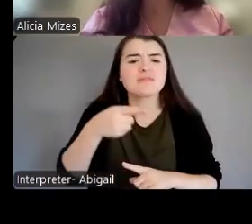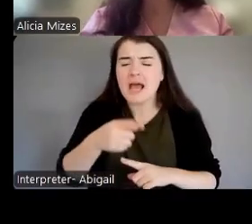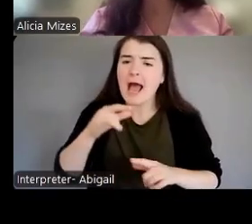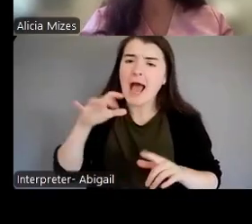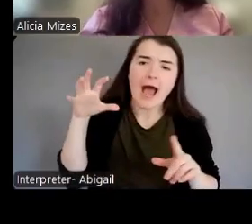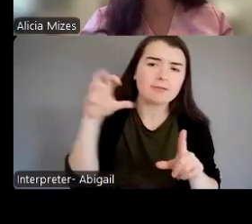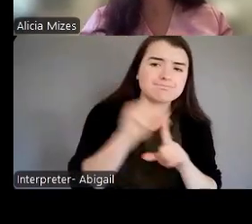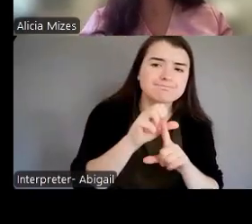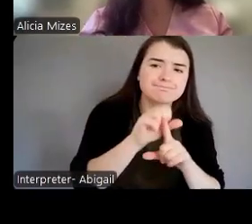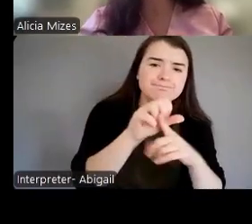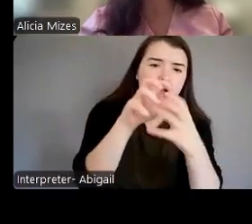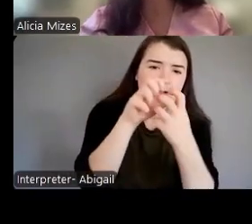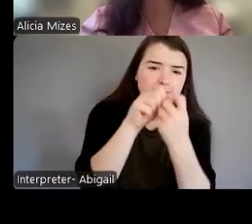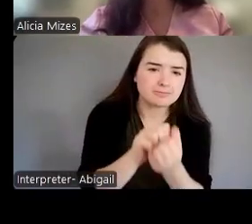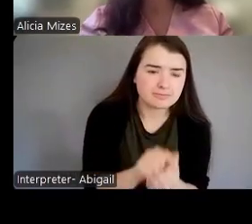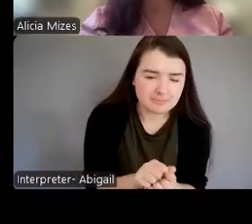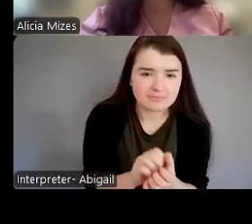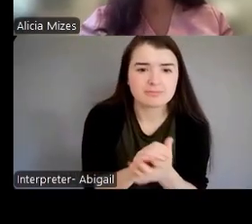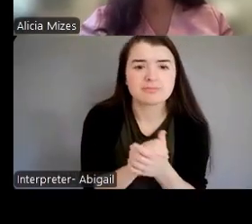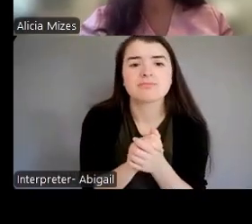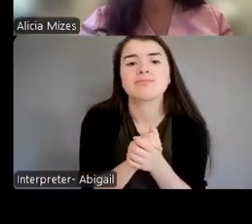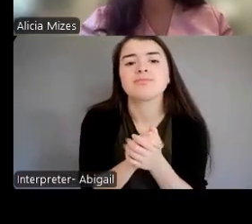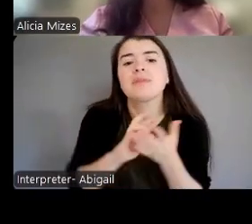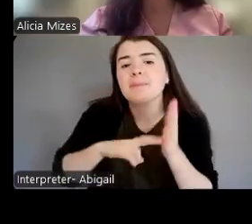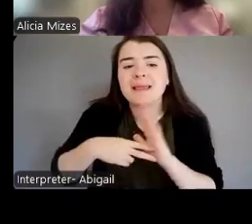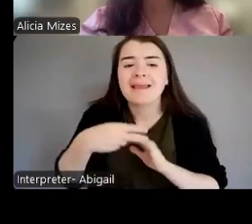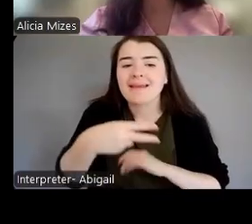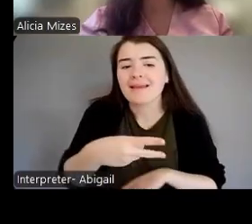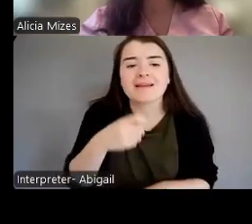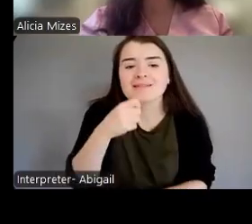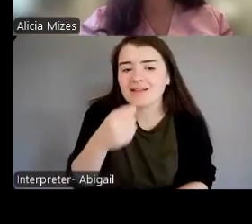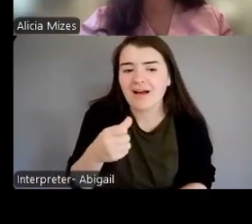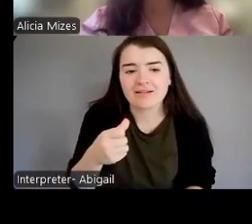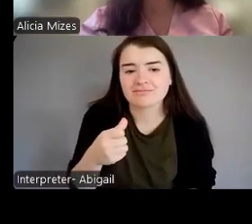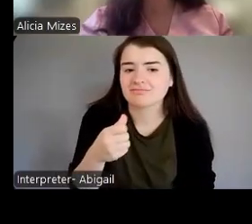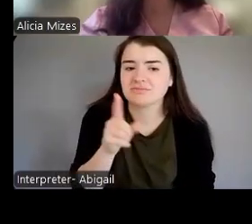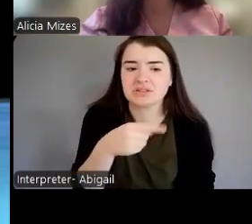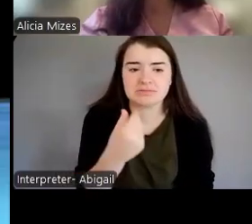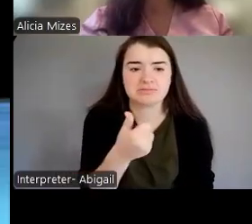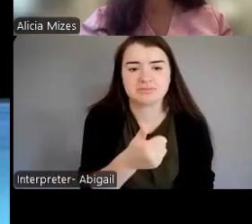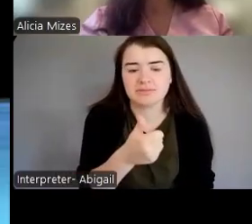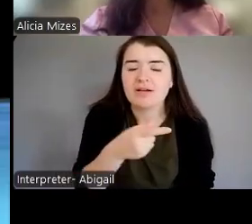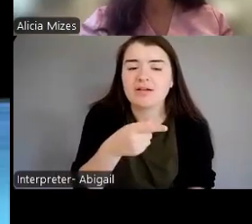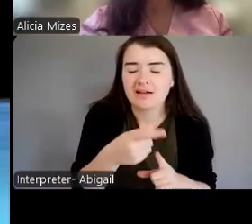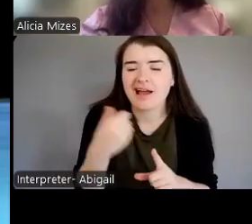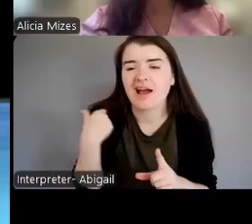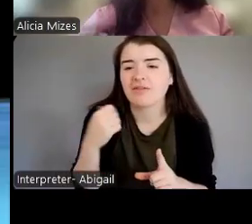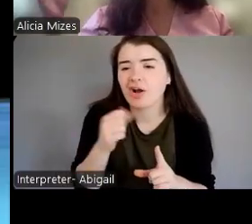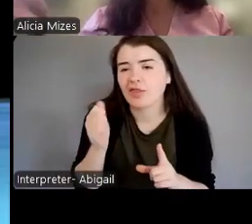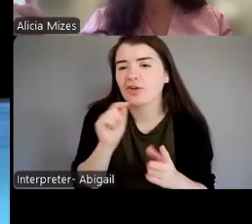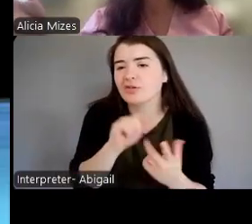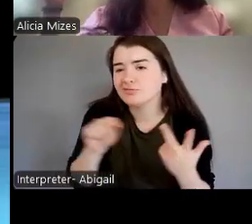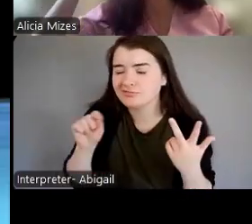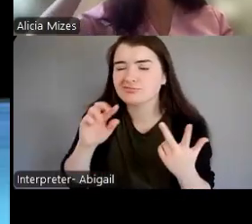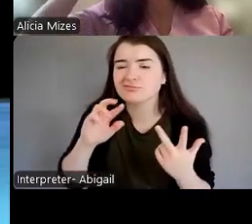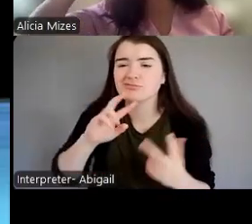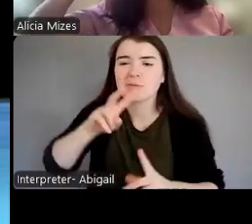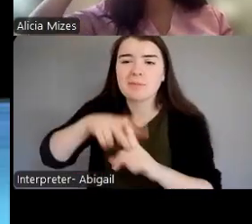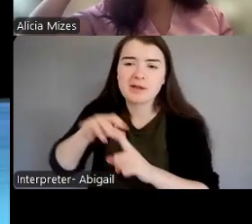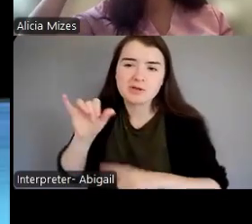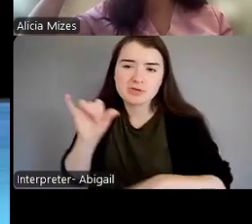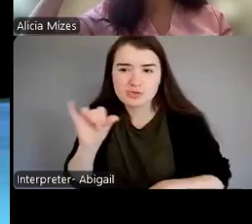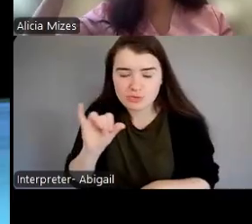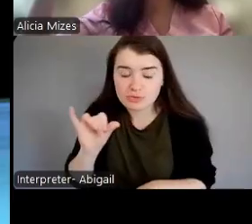other treatments, not always just on its own. And it's been shown to also have pretty good outcomes for melanoma. So we talked about a few different